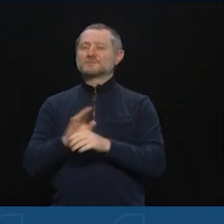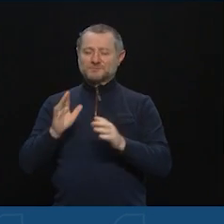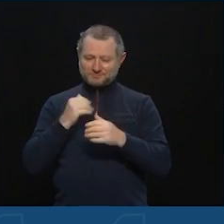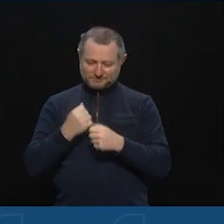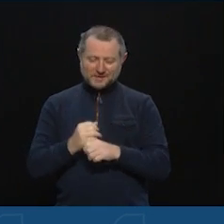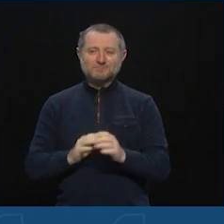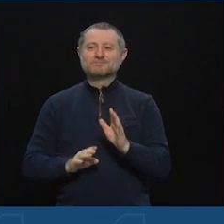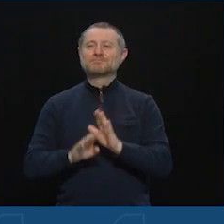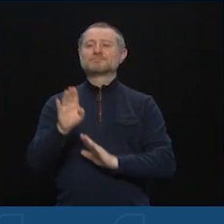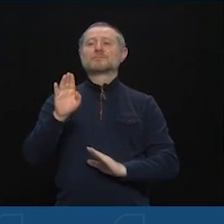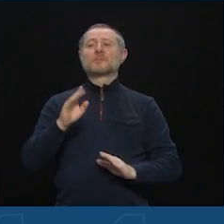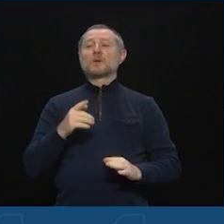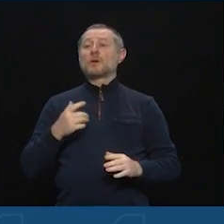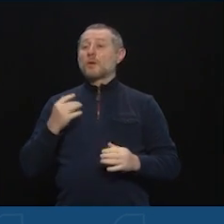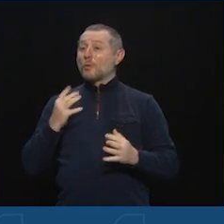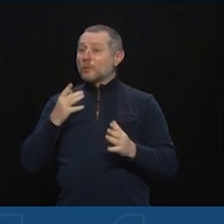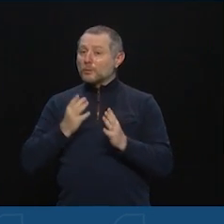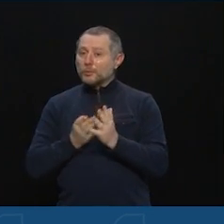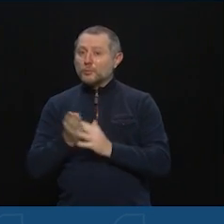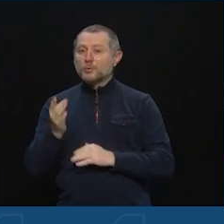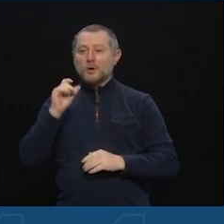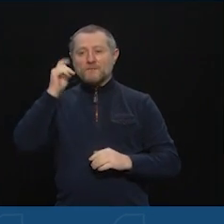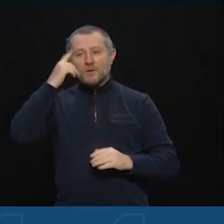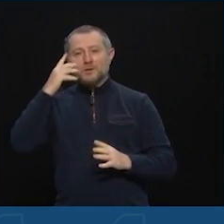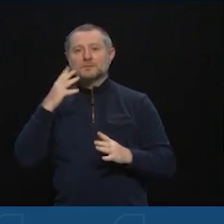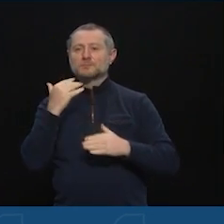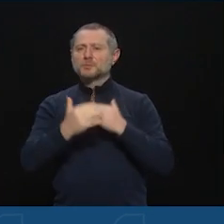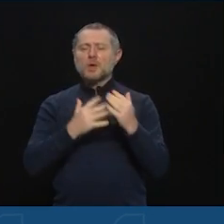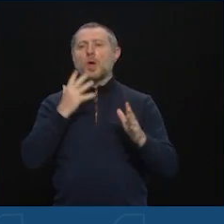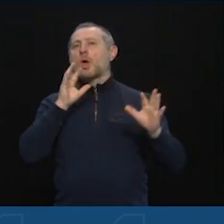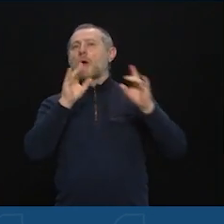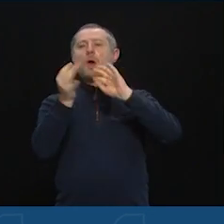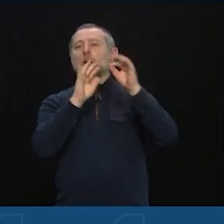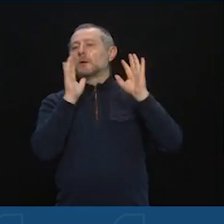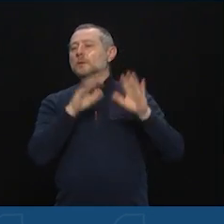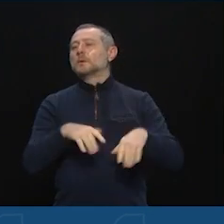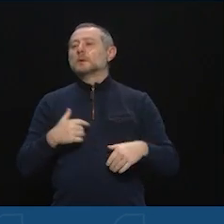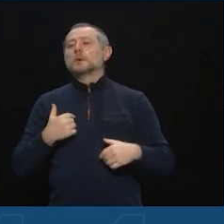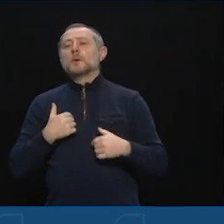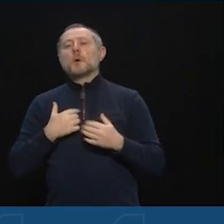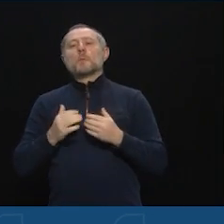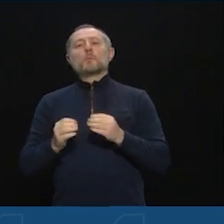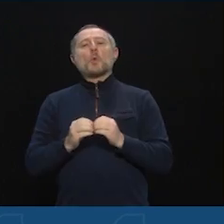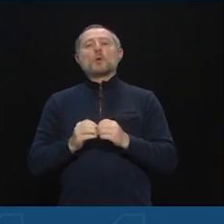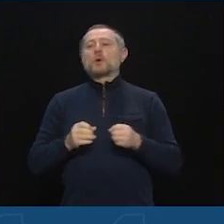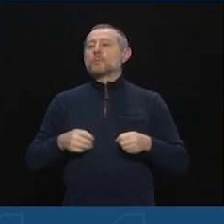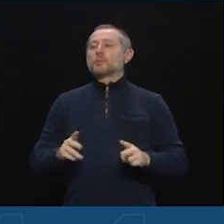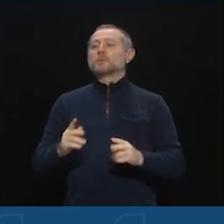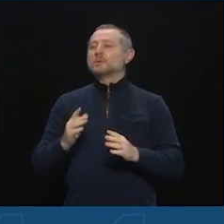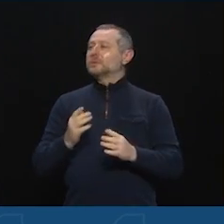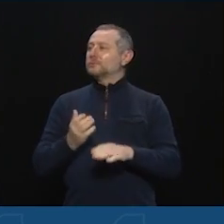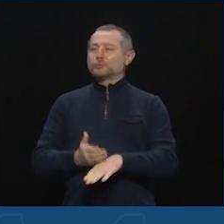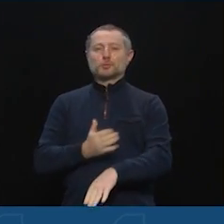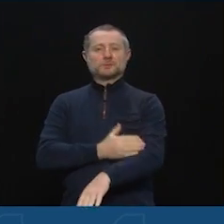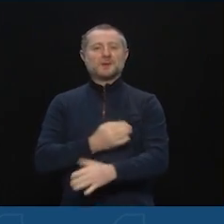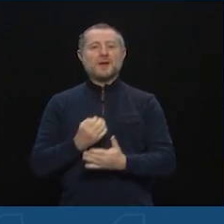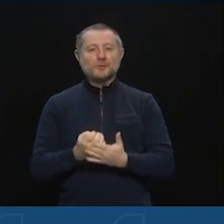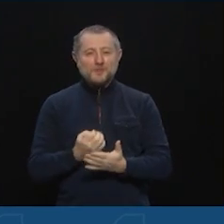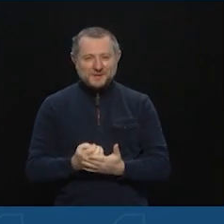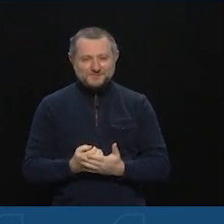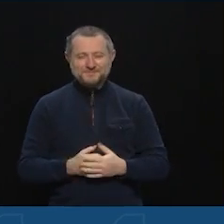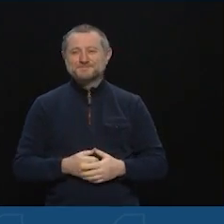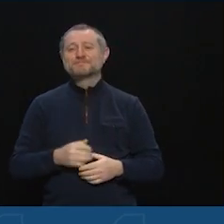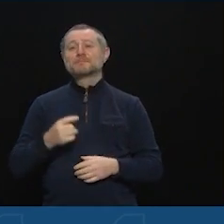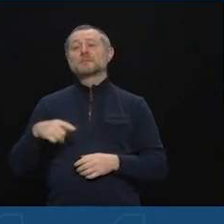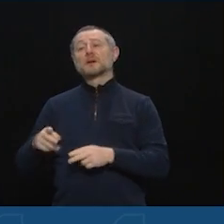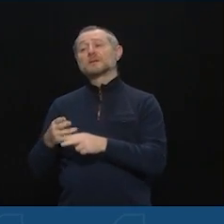tape encourages others to create more opportunities to improve the economy. Temporary liquor licenses and to-go alcohol